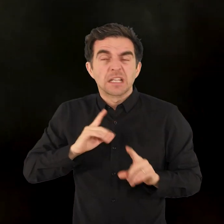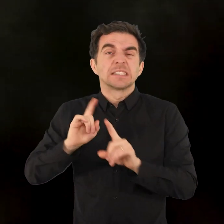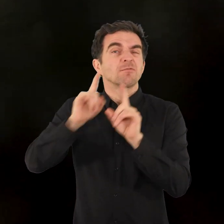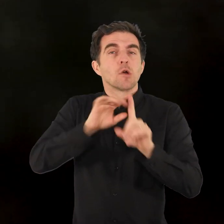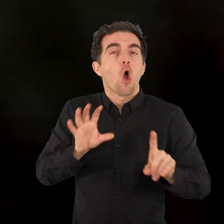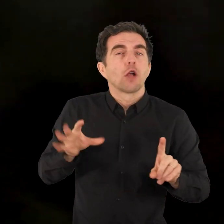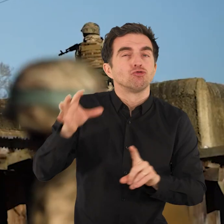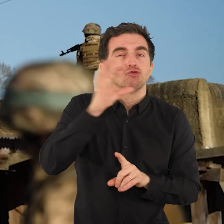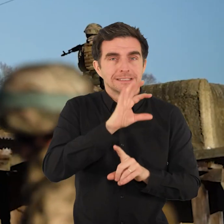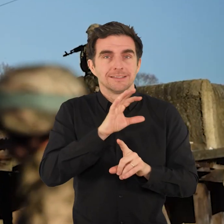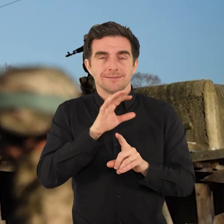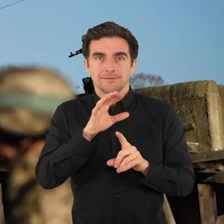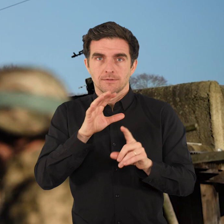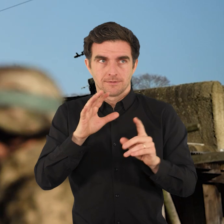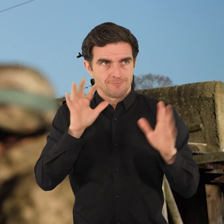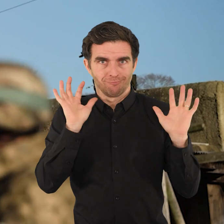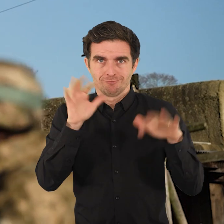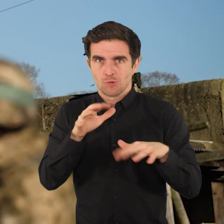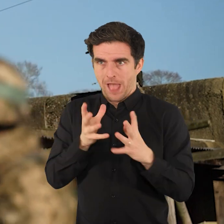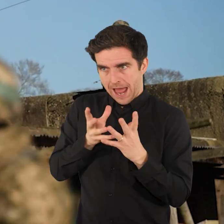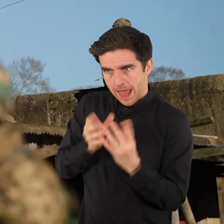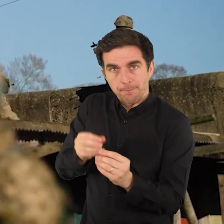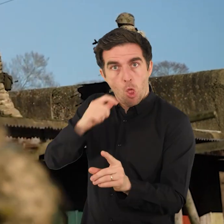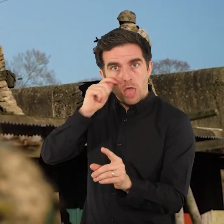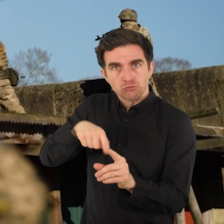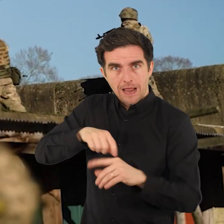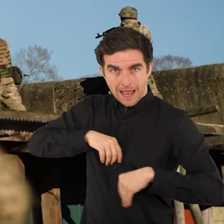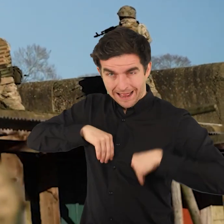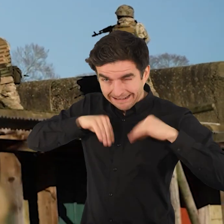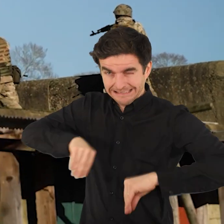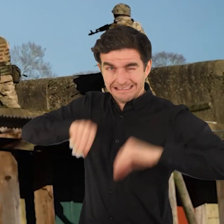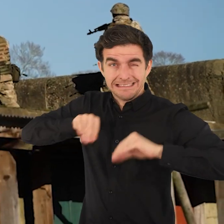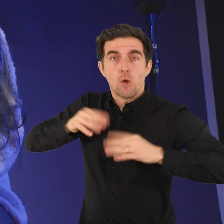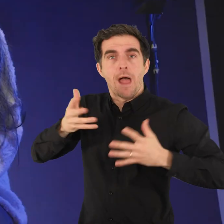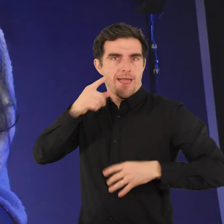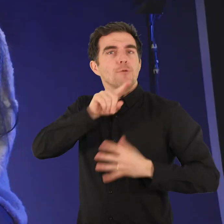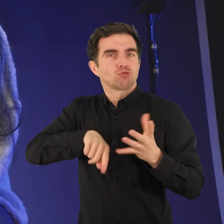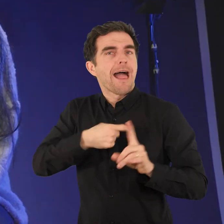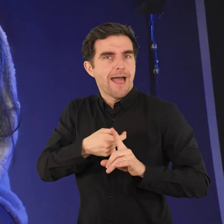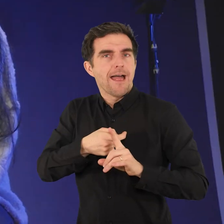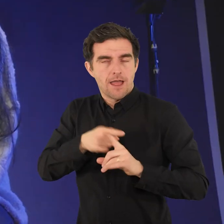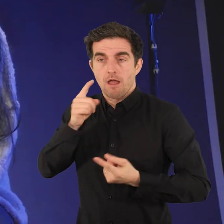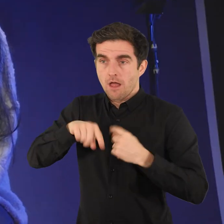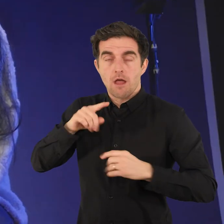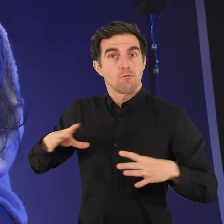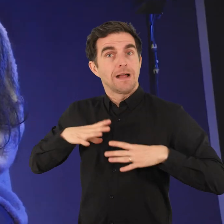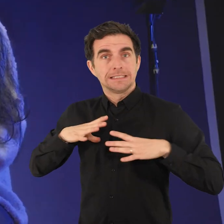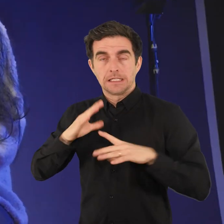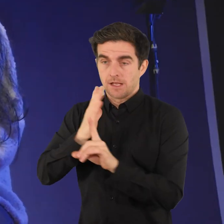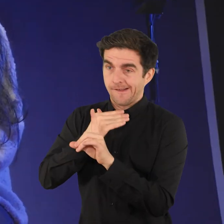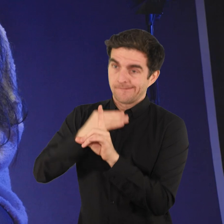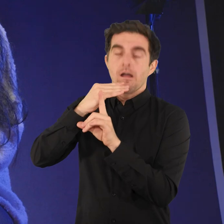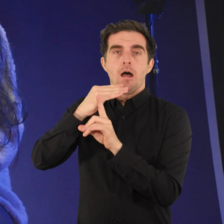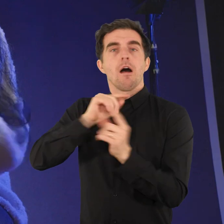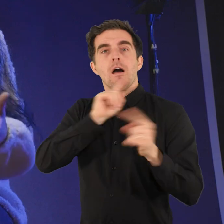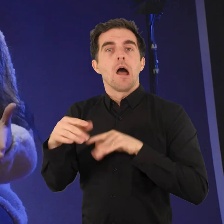armies from different countries, training Ukrainian trainees here in the United Kingdom. And alongside